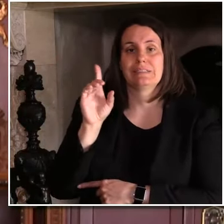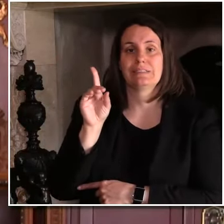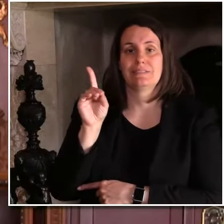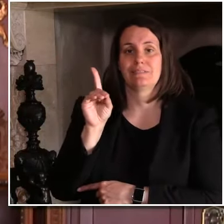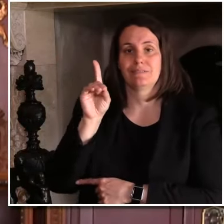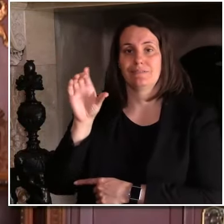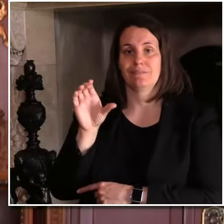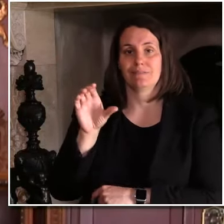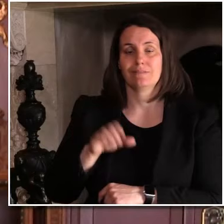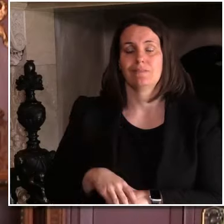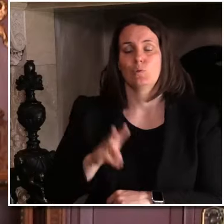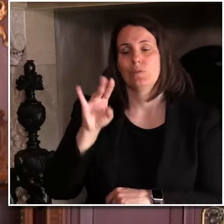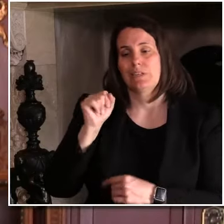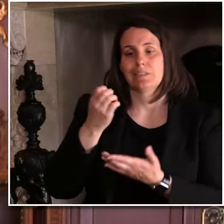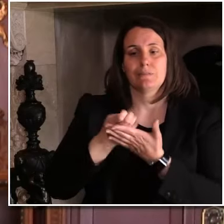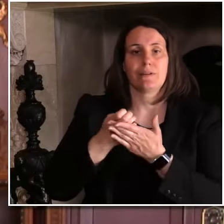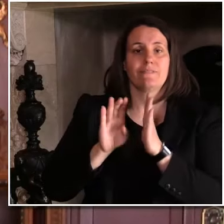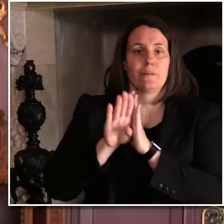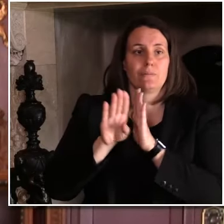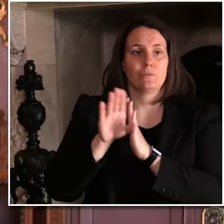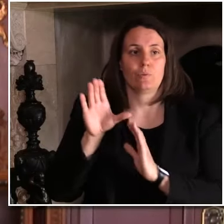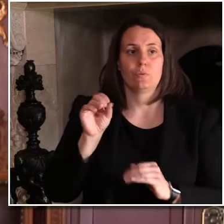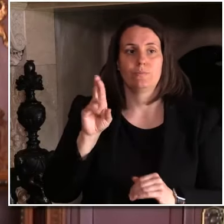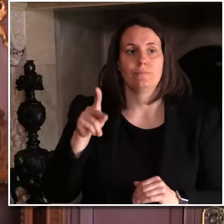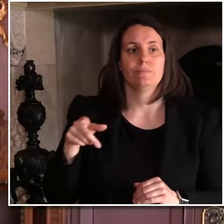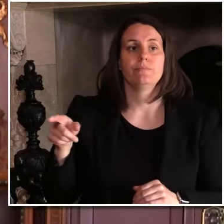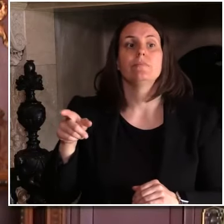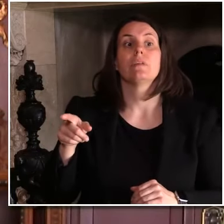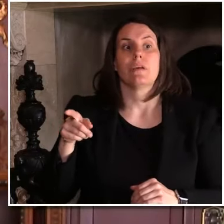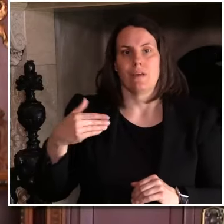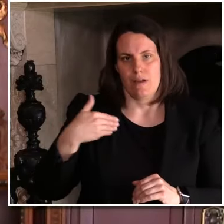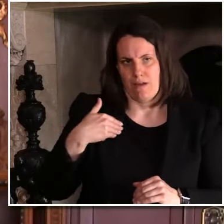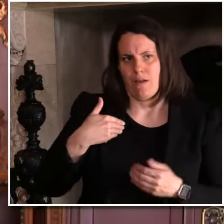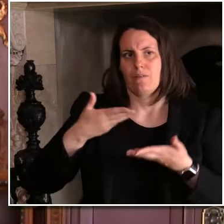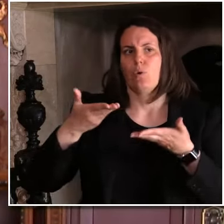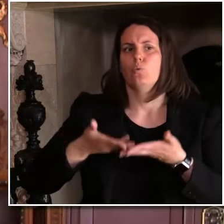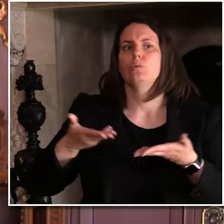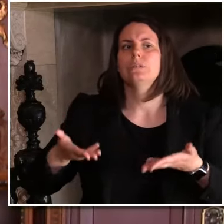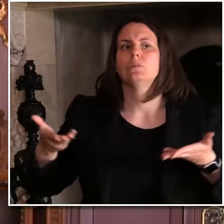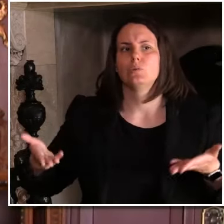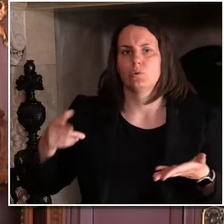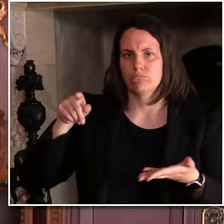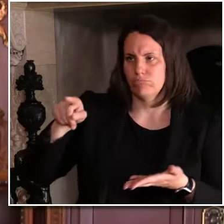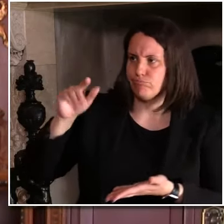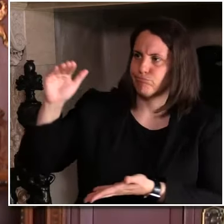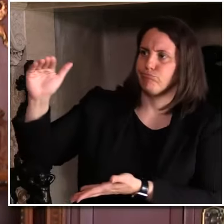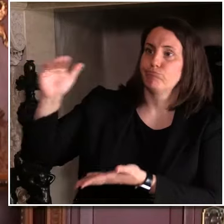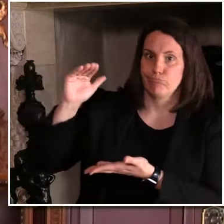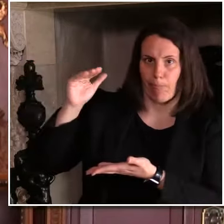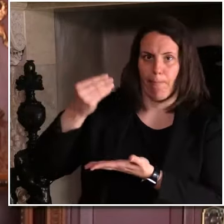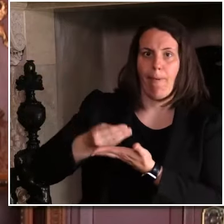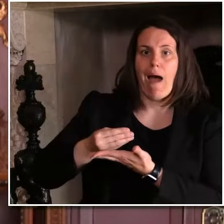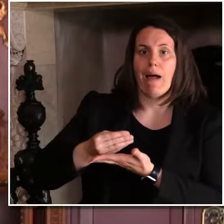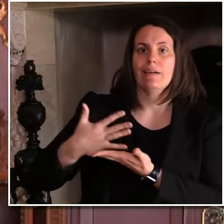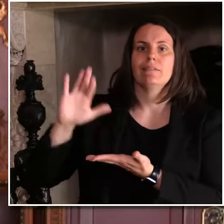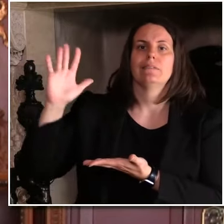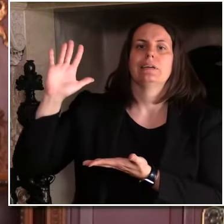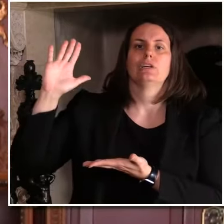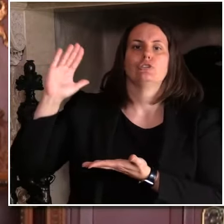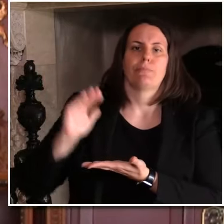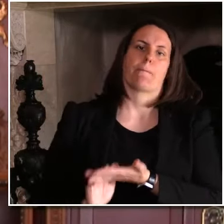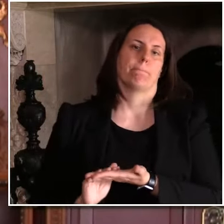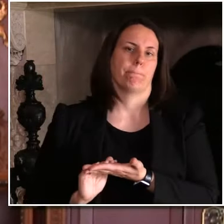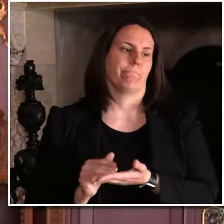had resources available, and that fund has been depleted. I was speaking prospectively,